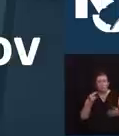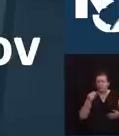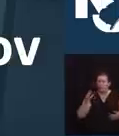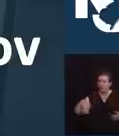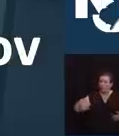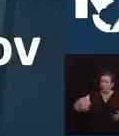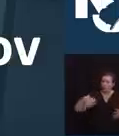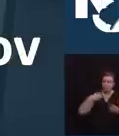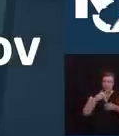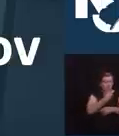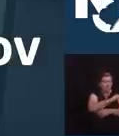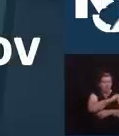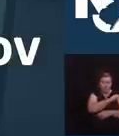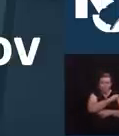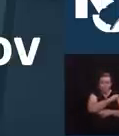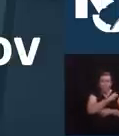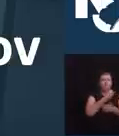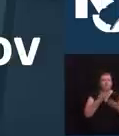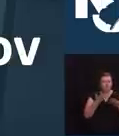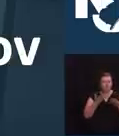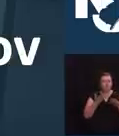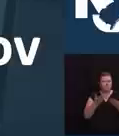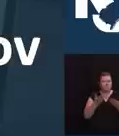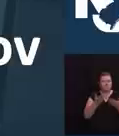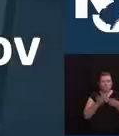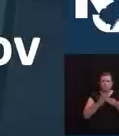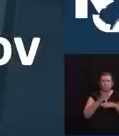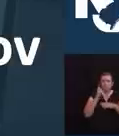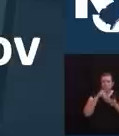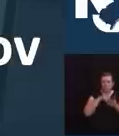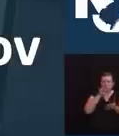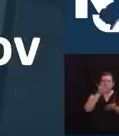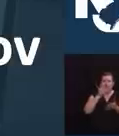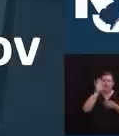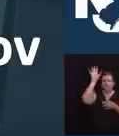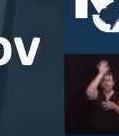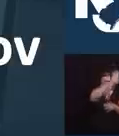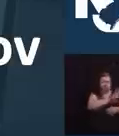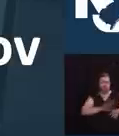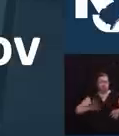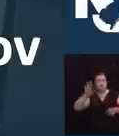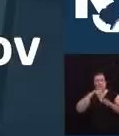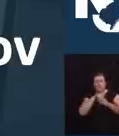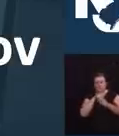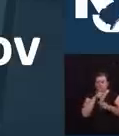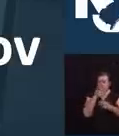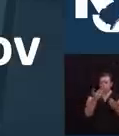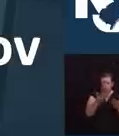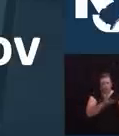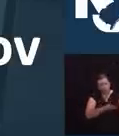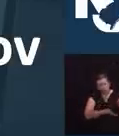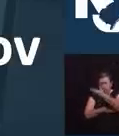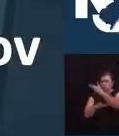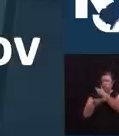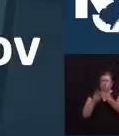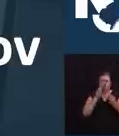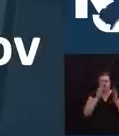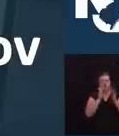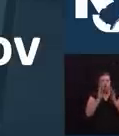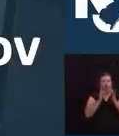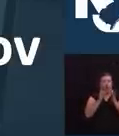screen, there are more than 1,500 places statewide where you can get vaccinated. Head over to that website,